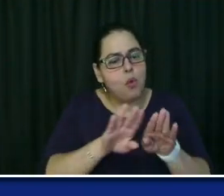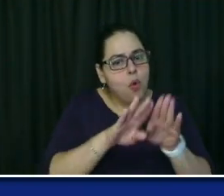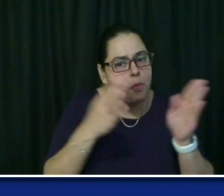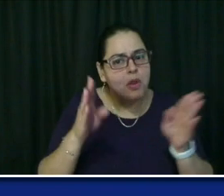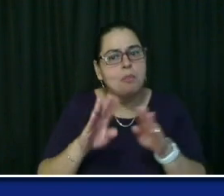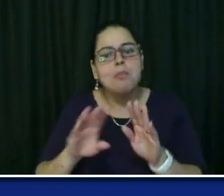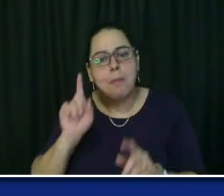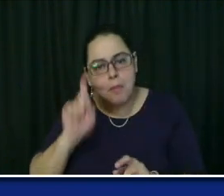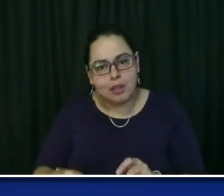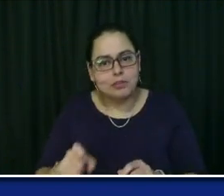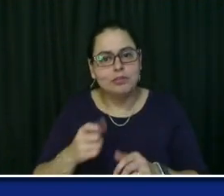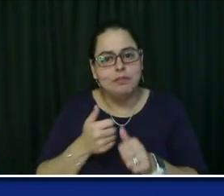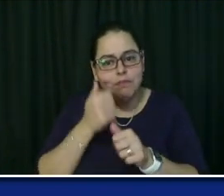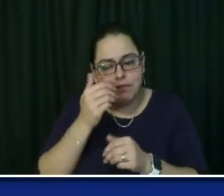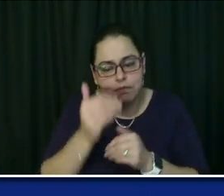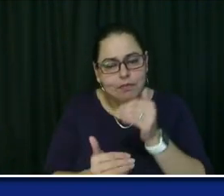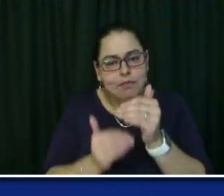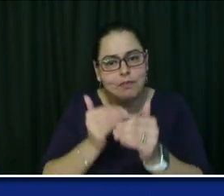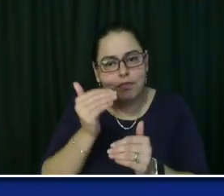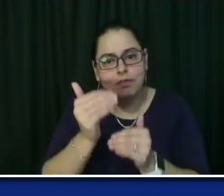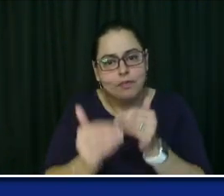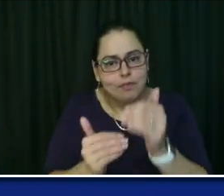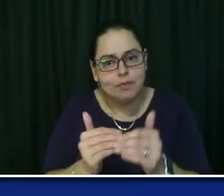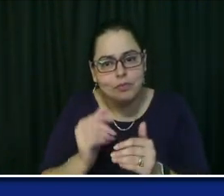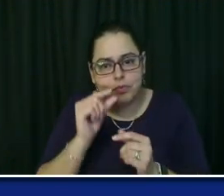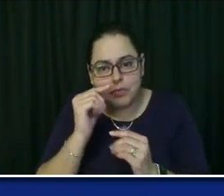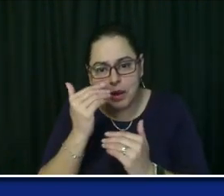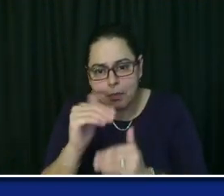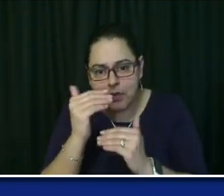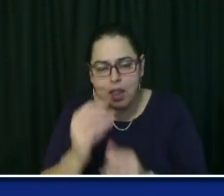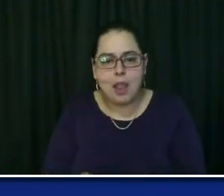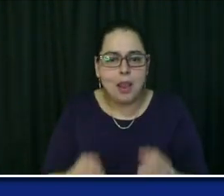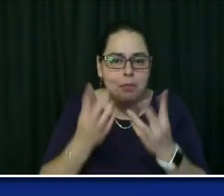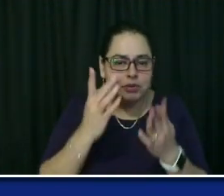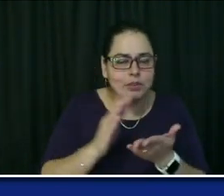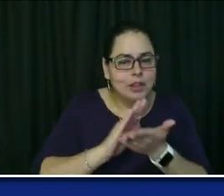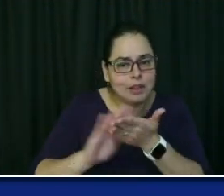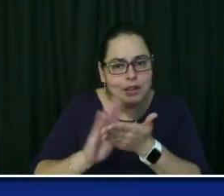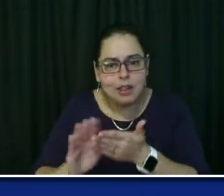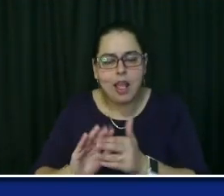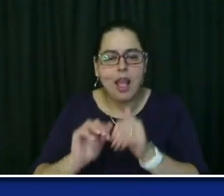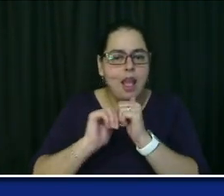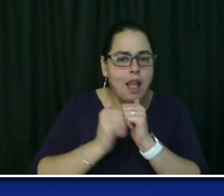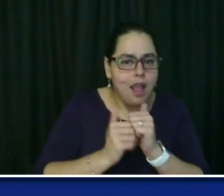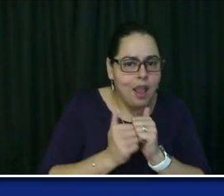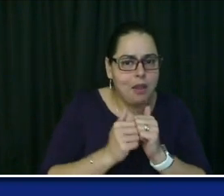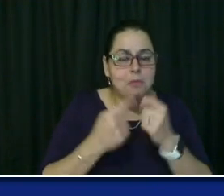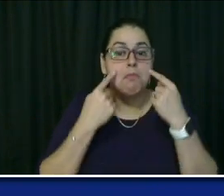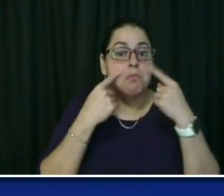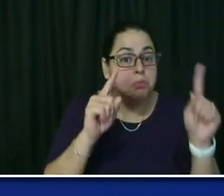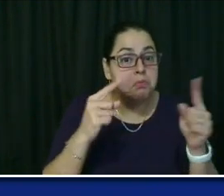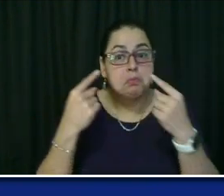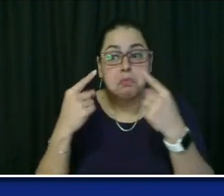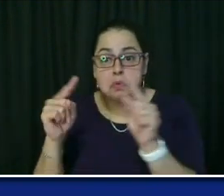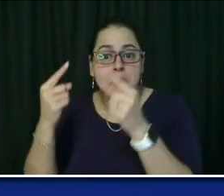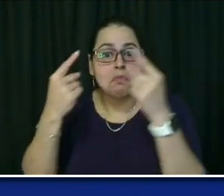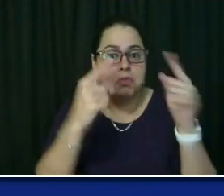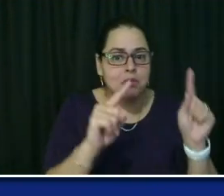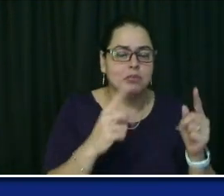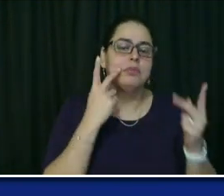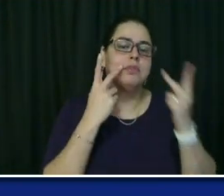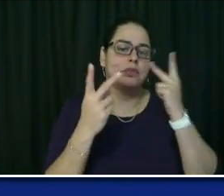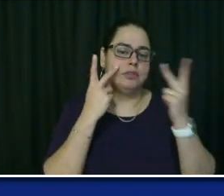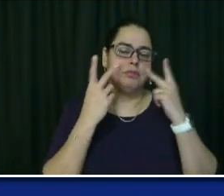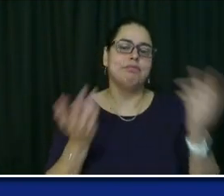capacity, and all of those things have been met. And so far, it's been proven by the way the spike hasn't gone. So